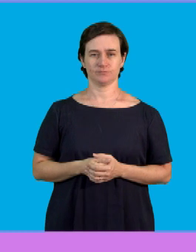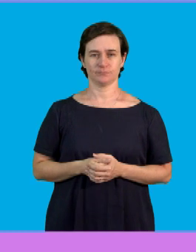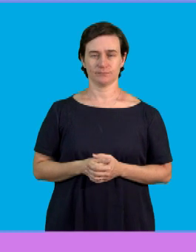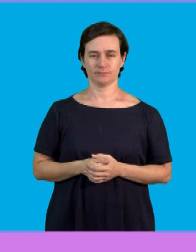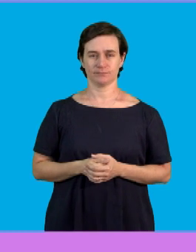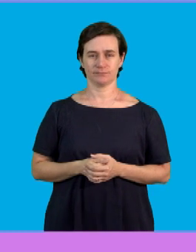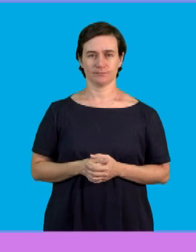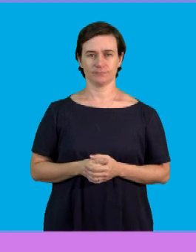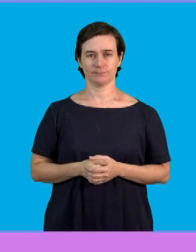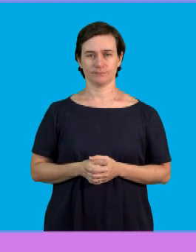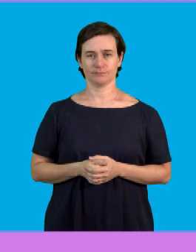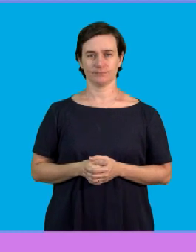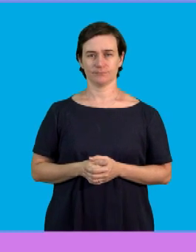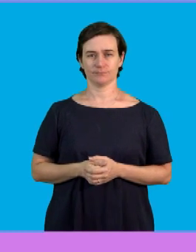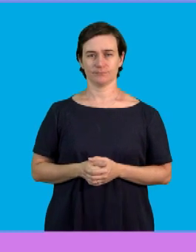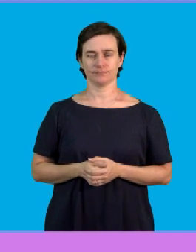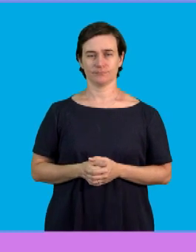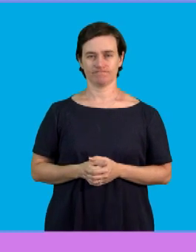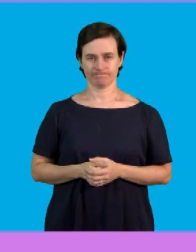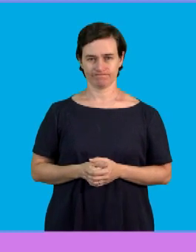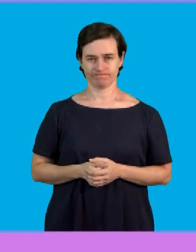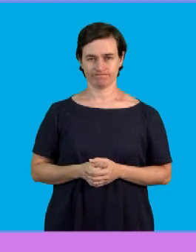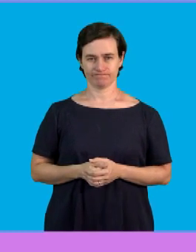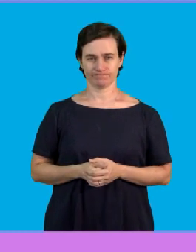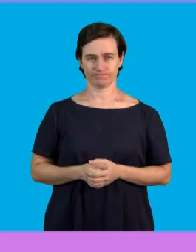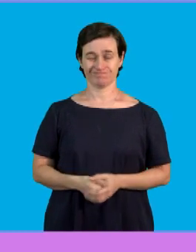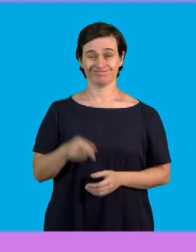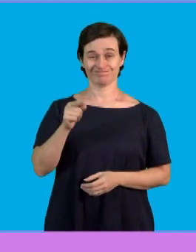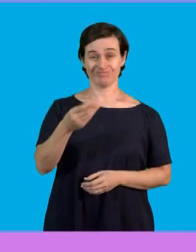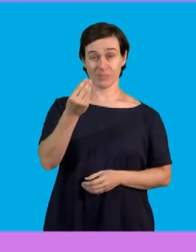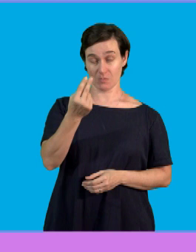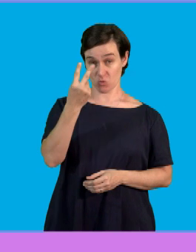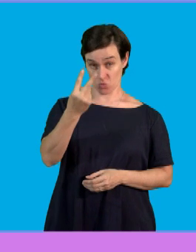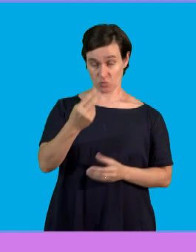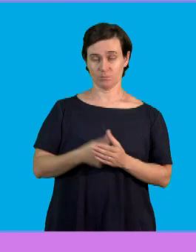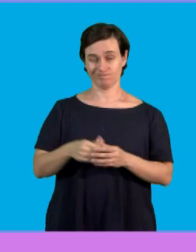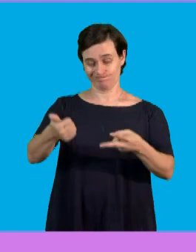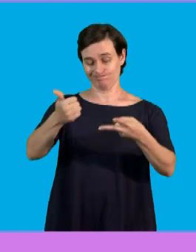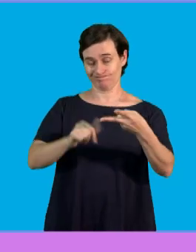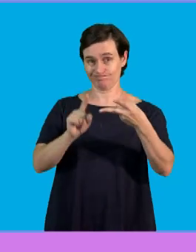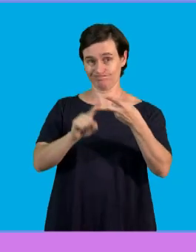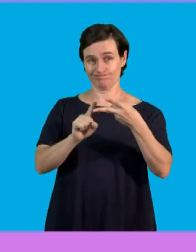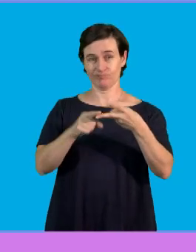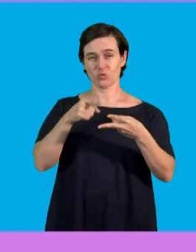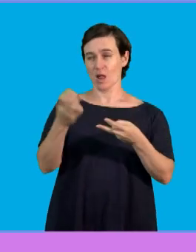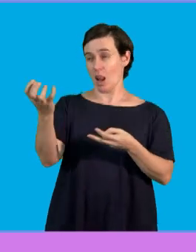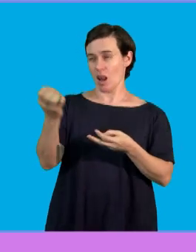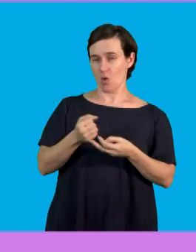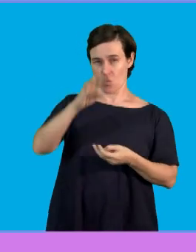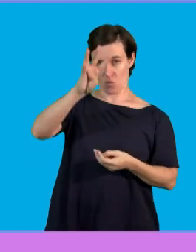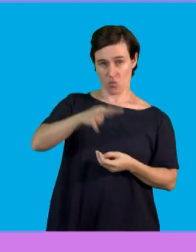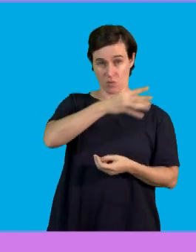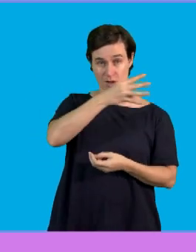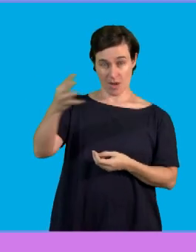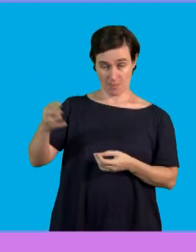the investment or at the end of the year. Looking at number 2, we have a loan table that